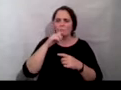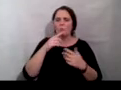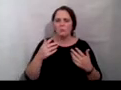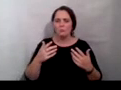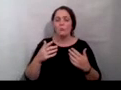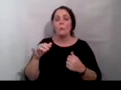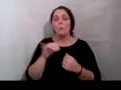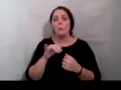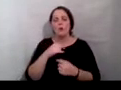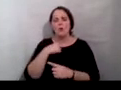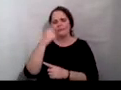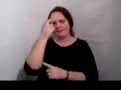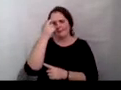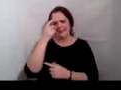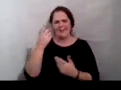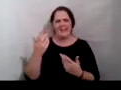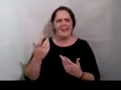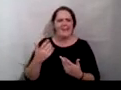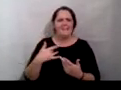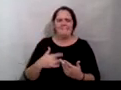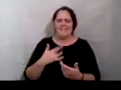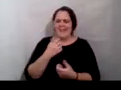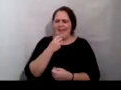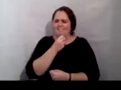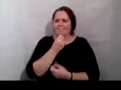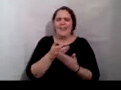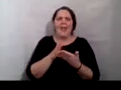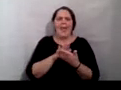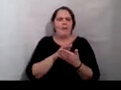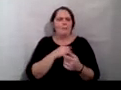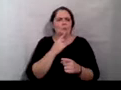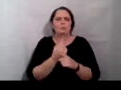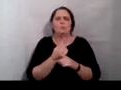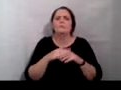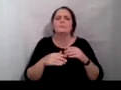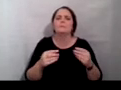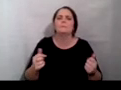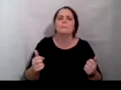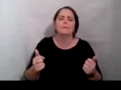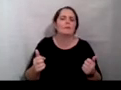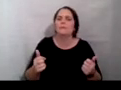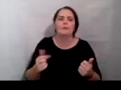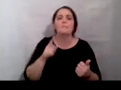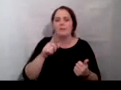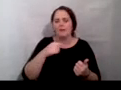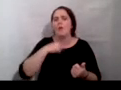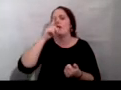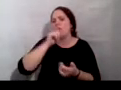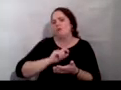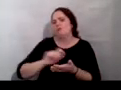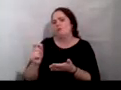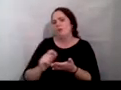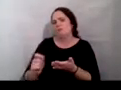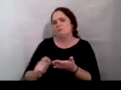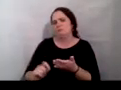so sorrowful and I haven't been able to write that thing, how I felt about it, but I can write the memory of what it